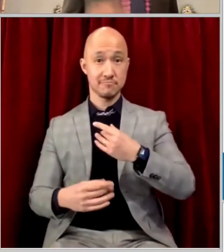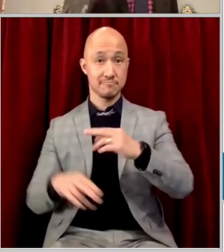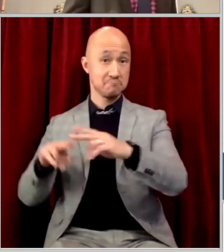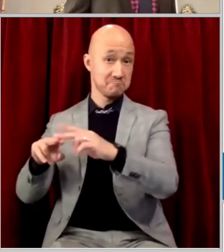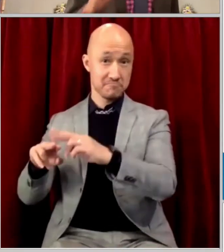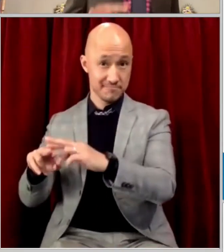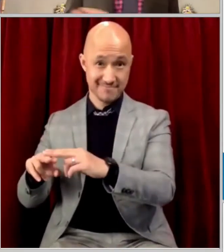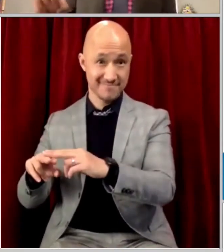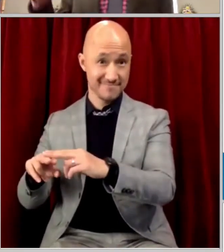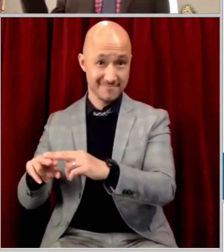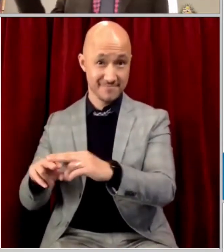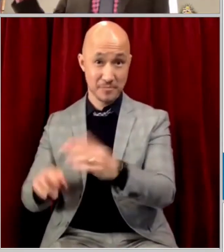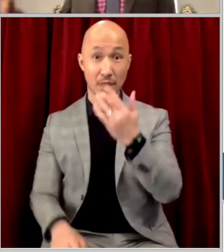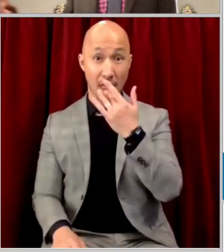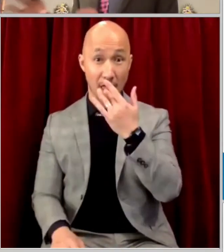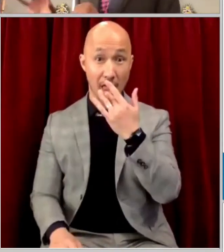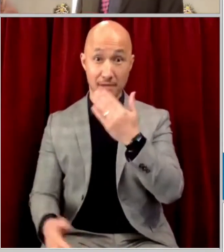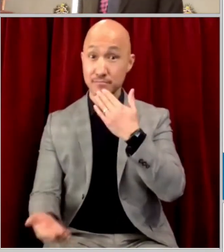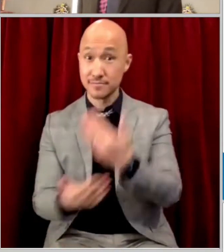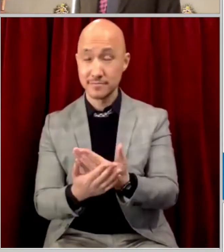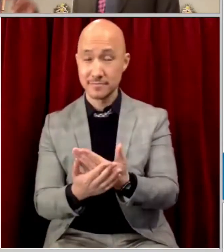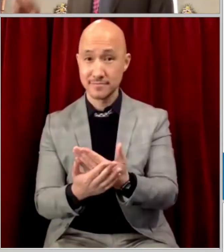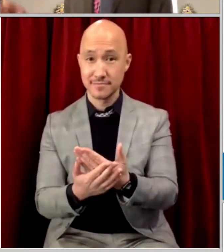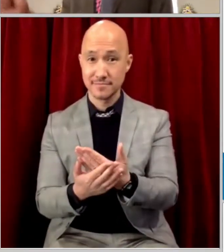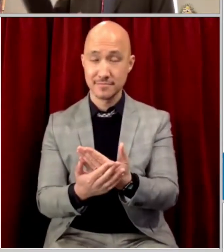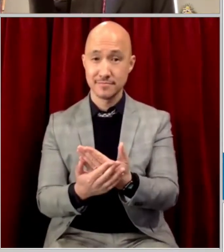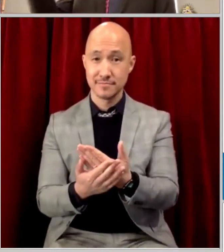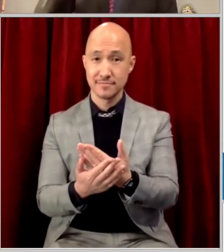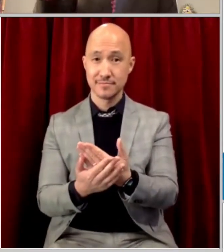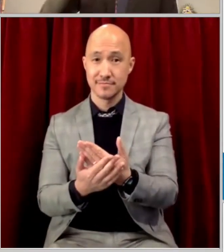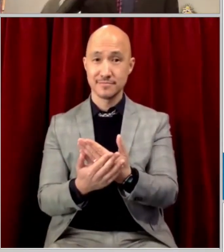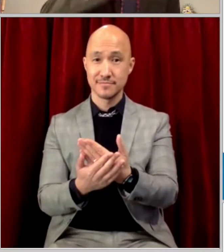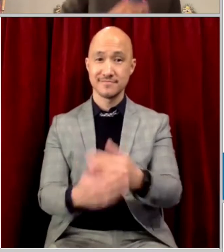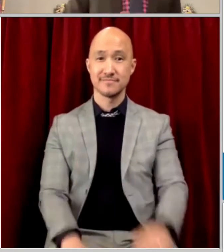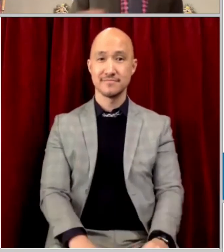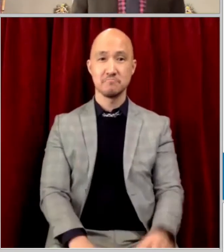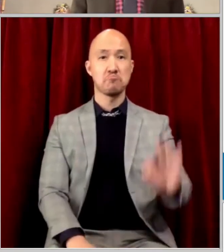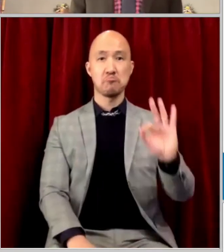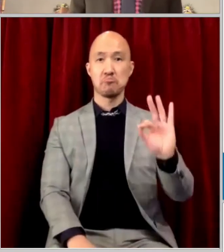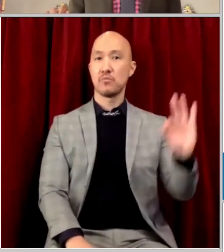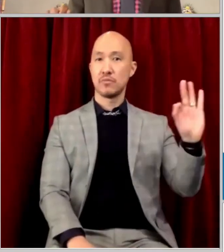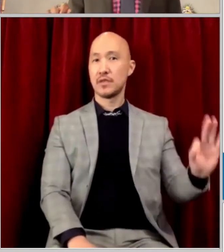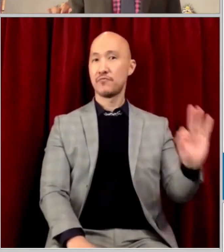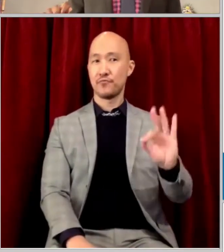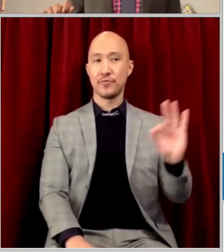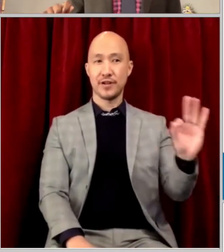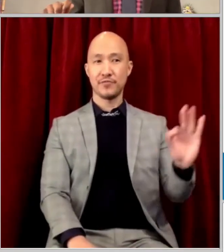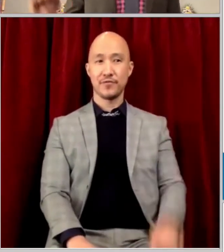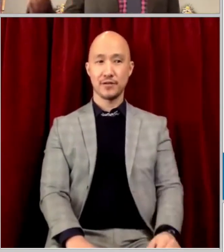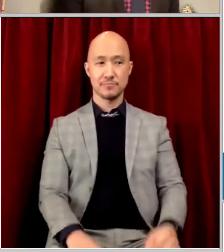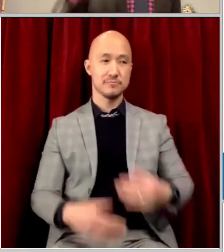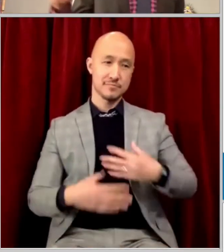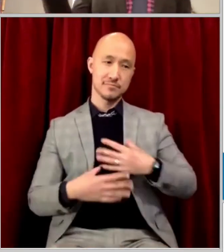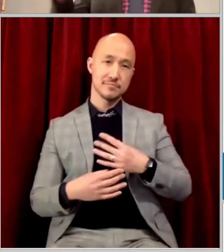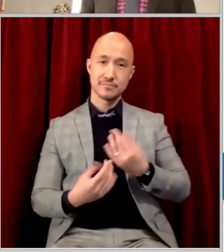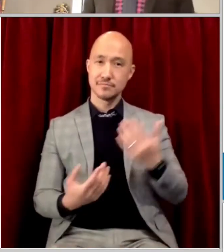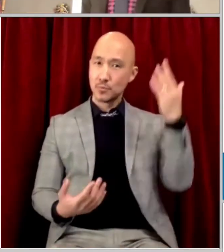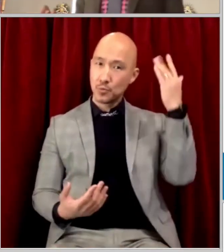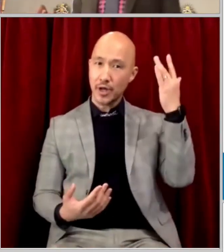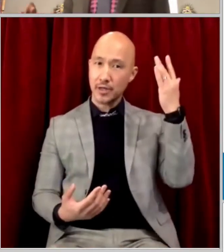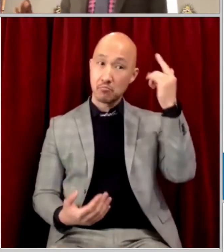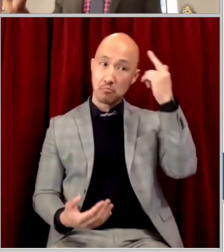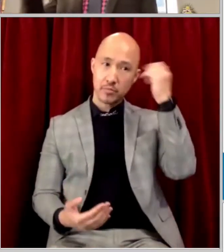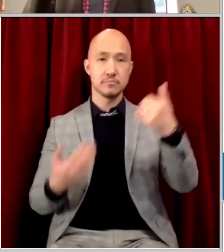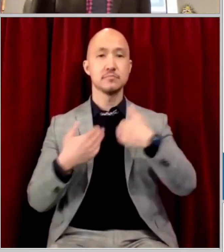salt. Even if you get those fries without salt, it's so that you can control how much salt you actually put on. I remember years